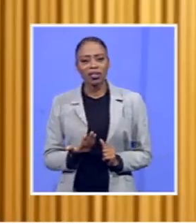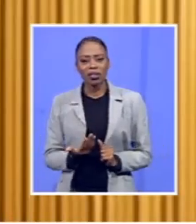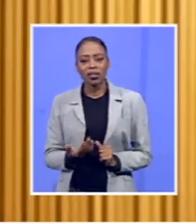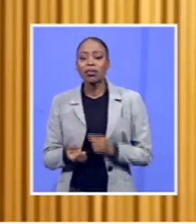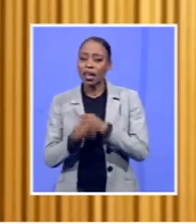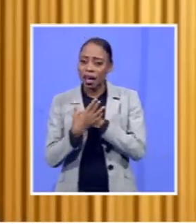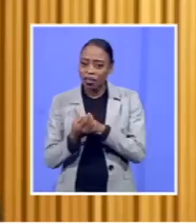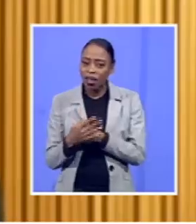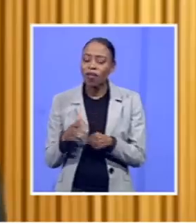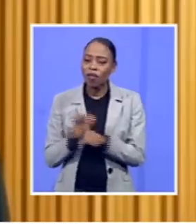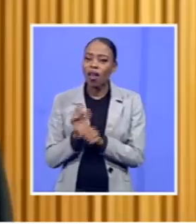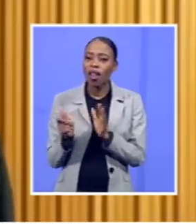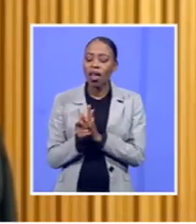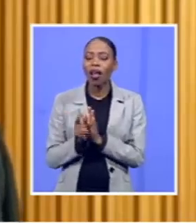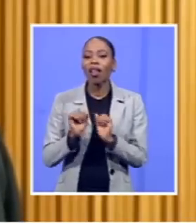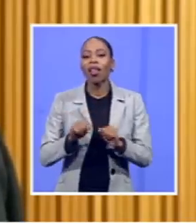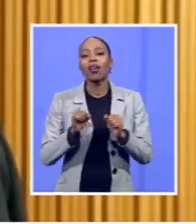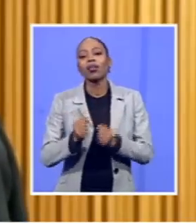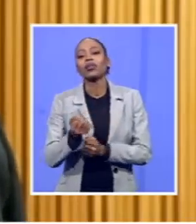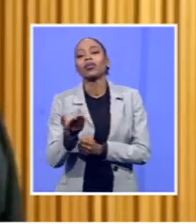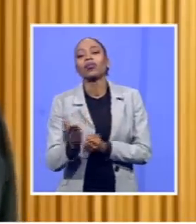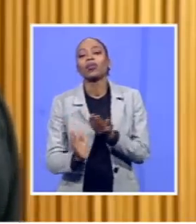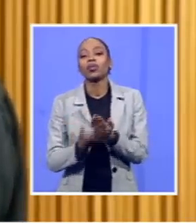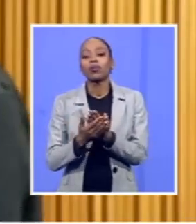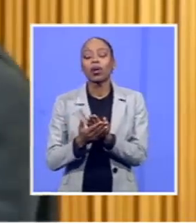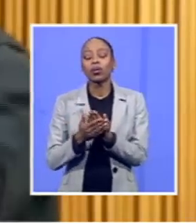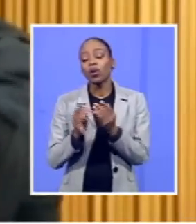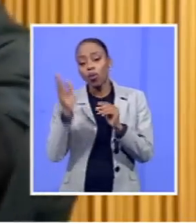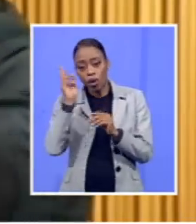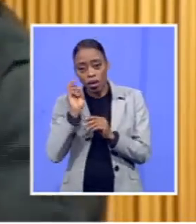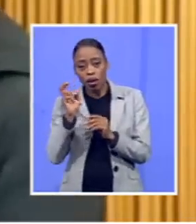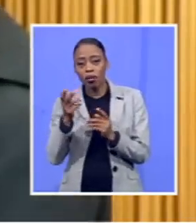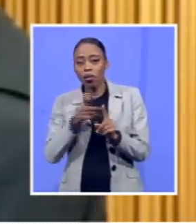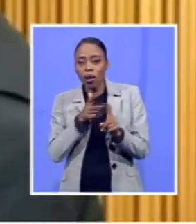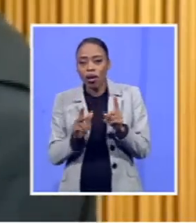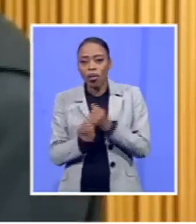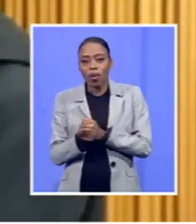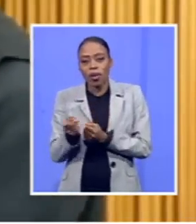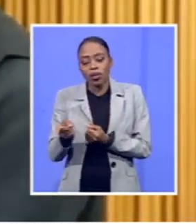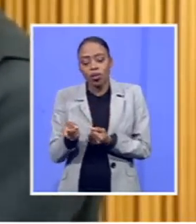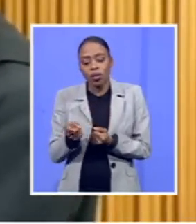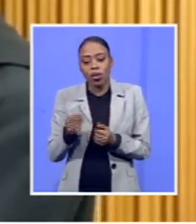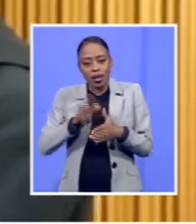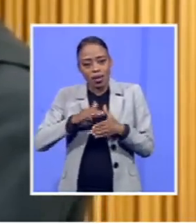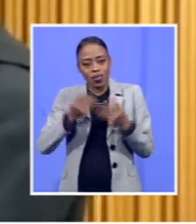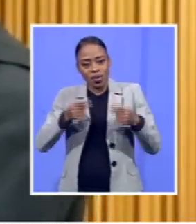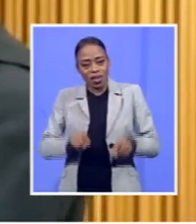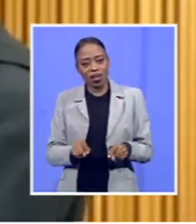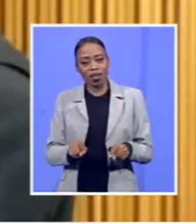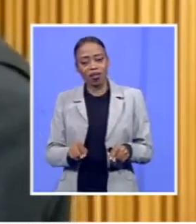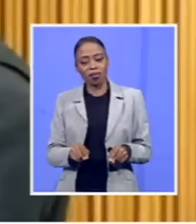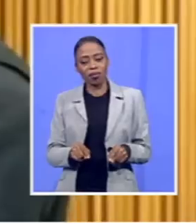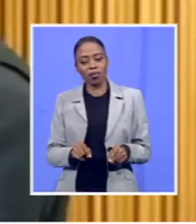advise full legal argument in support of these submissions will be advanced at the hearing. That's where we are now. So we